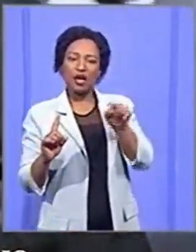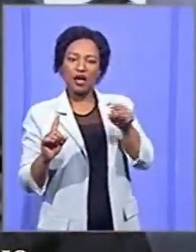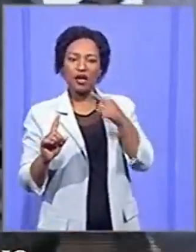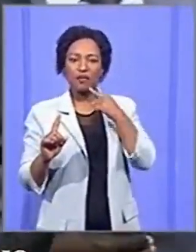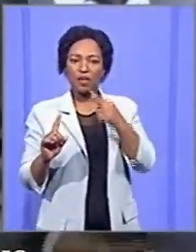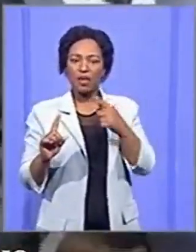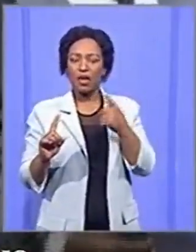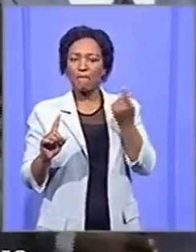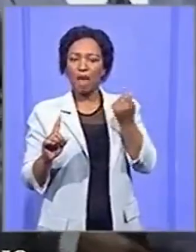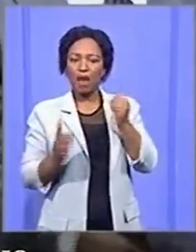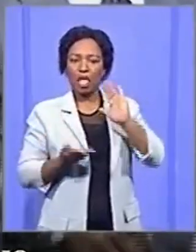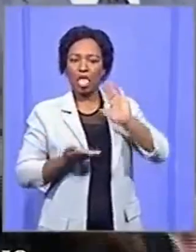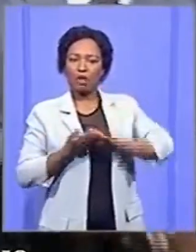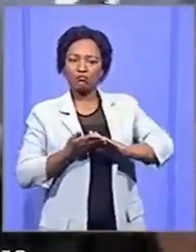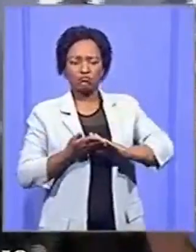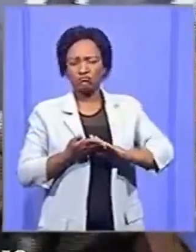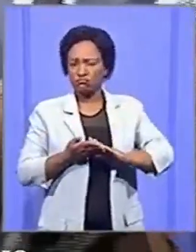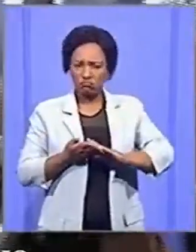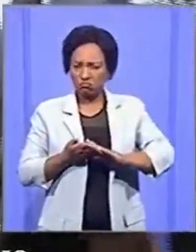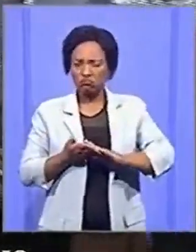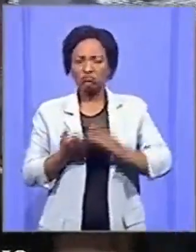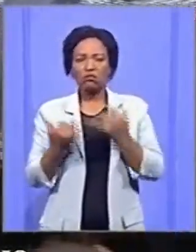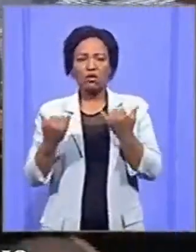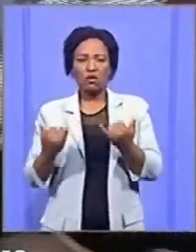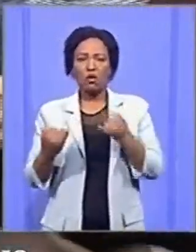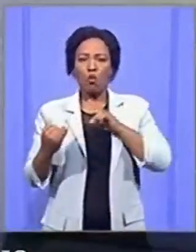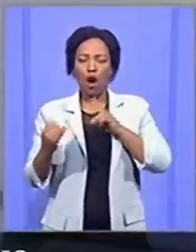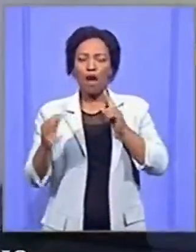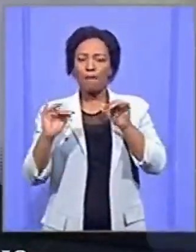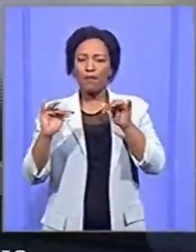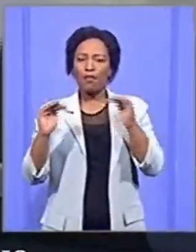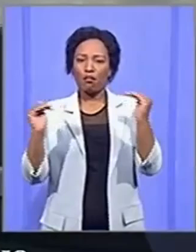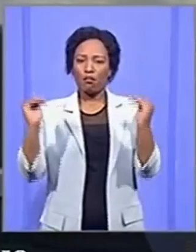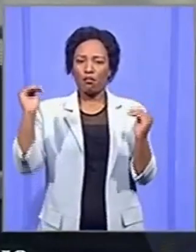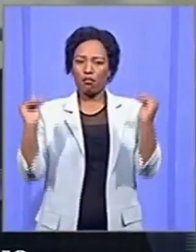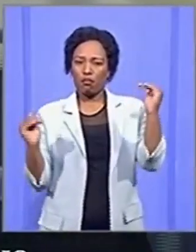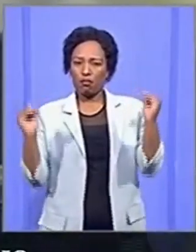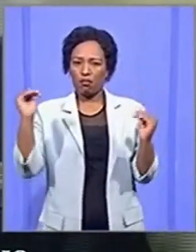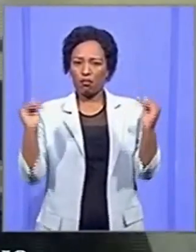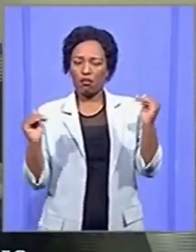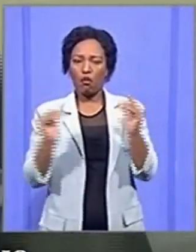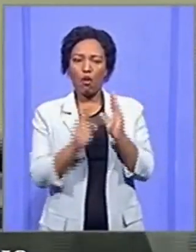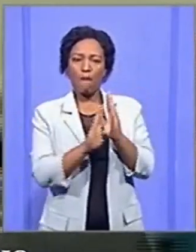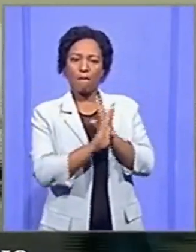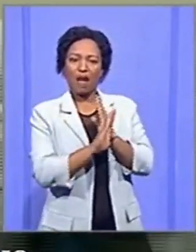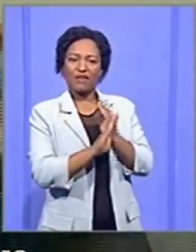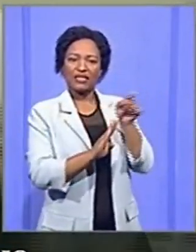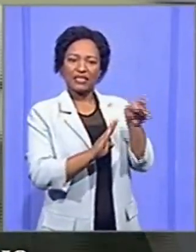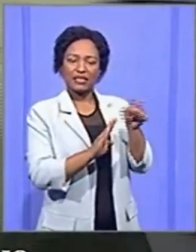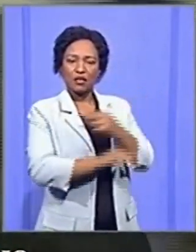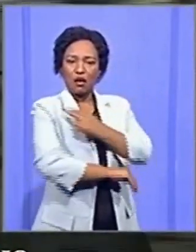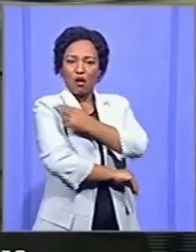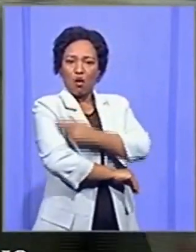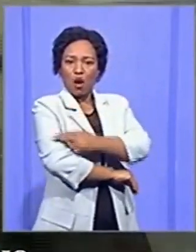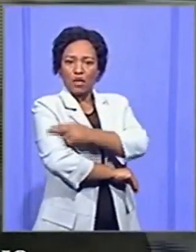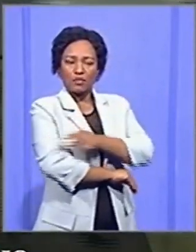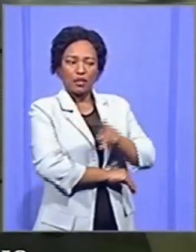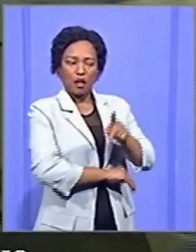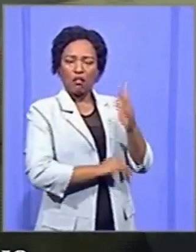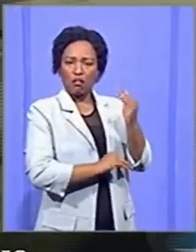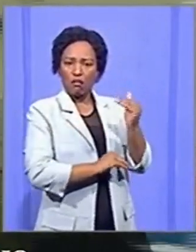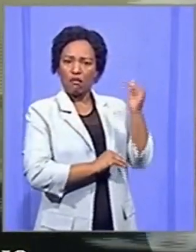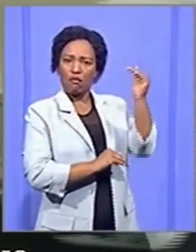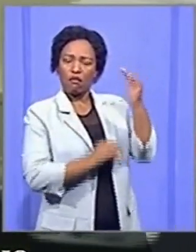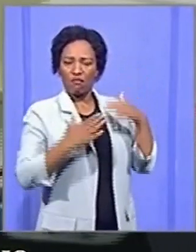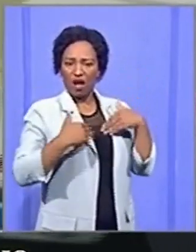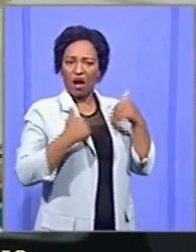ya matlole mme ke go se lekalekaneng ga gore lephata la poraefete la boitekanelo le neelwa tlhokomelo e kwa godimo